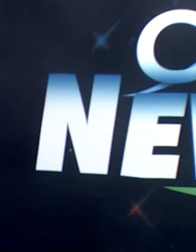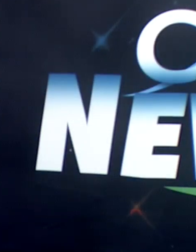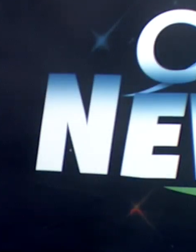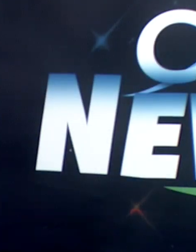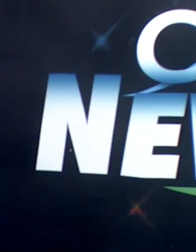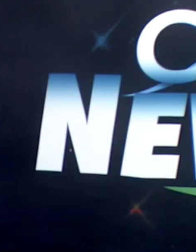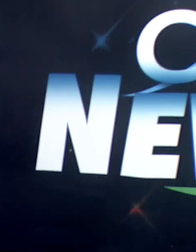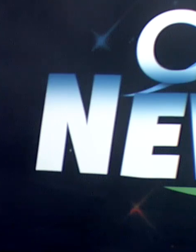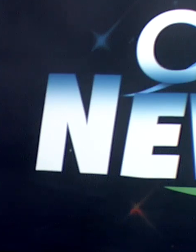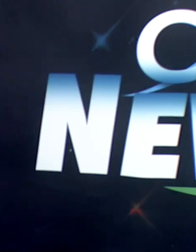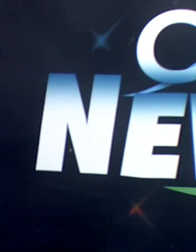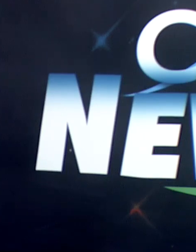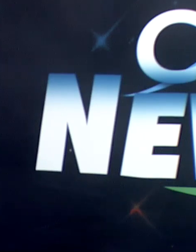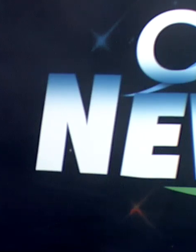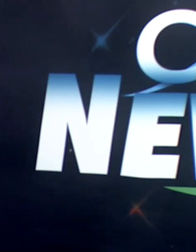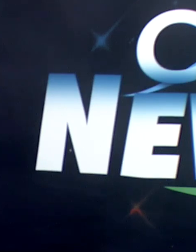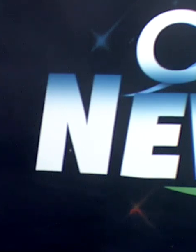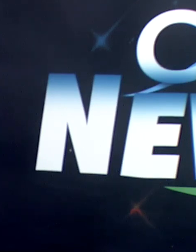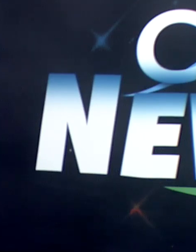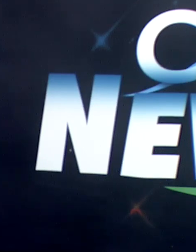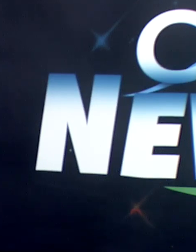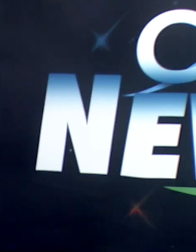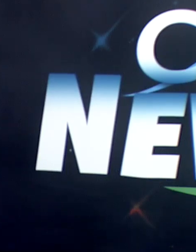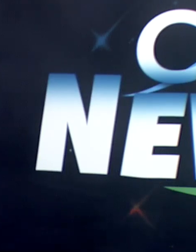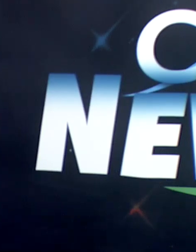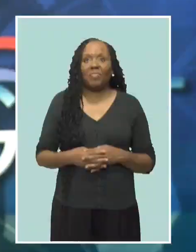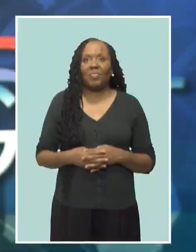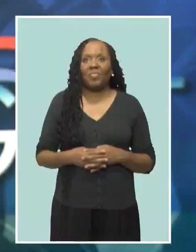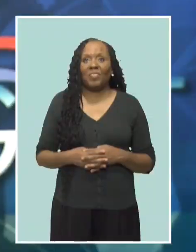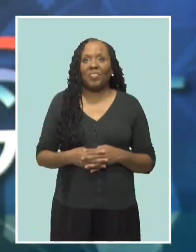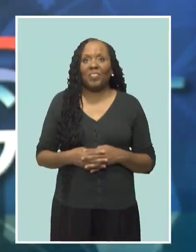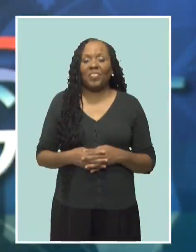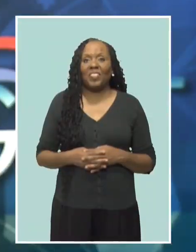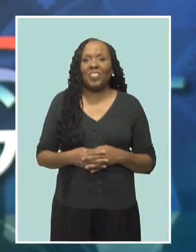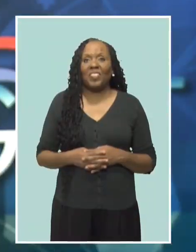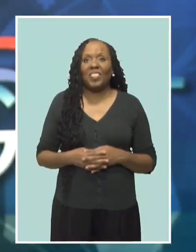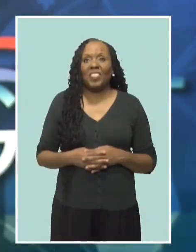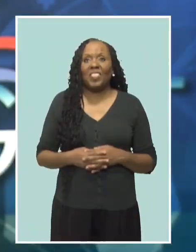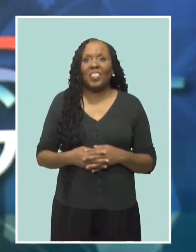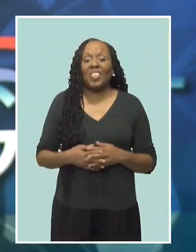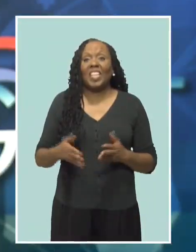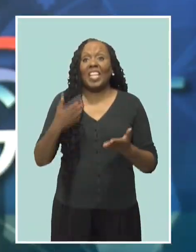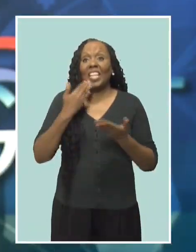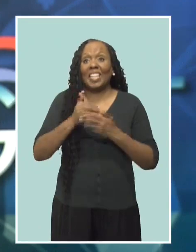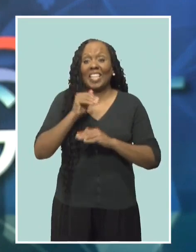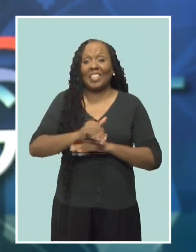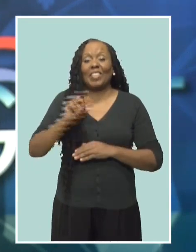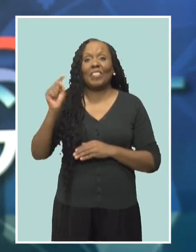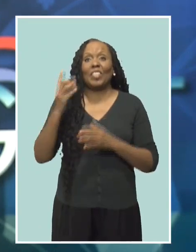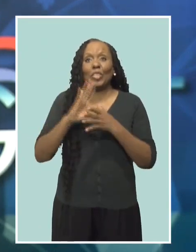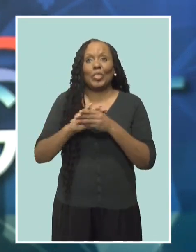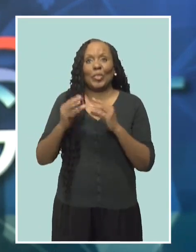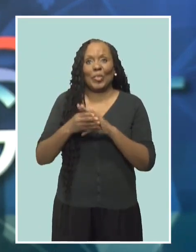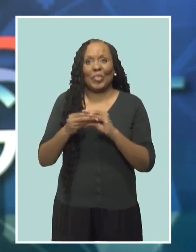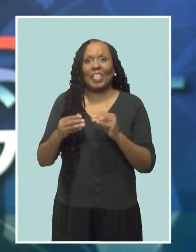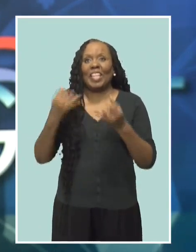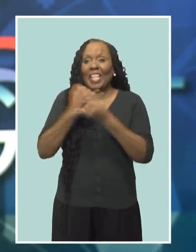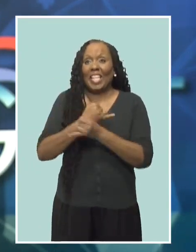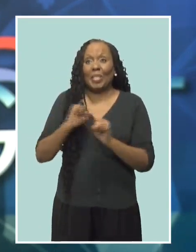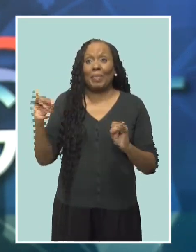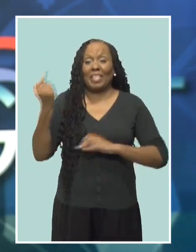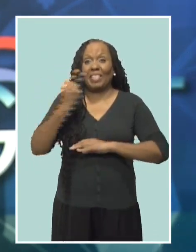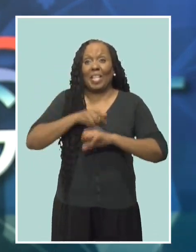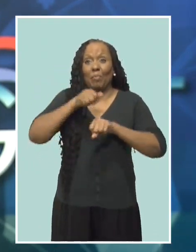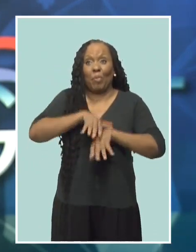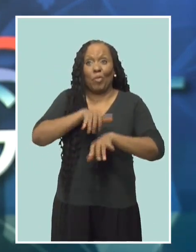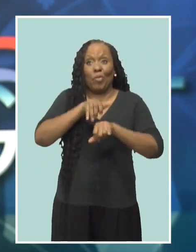Very good evening to you. I'm Lisa Broom. Thank you so much for tuning in. In our top story tonight, the Independence Parade will be returning